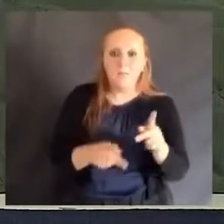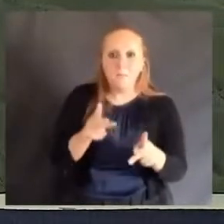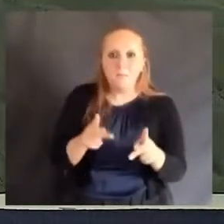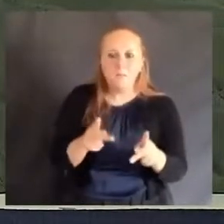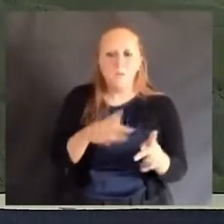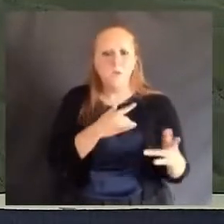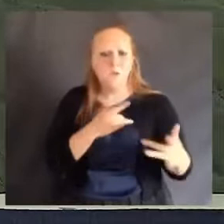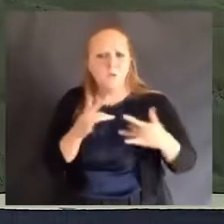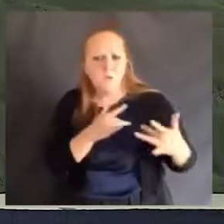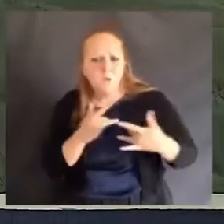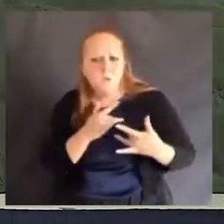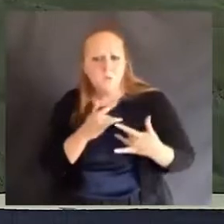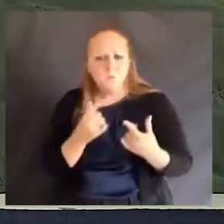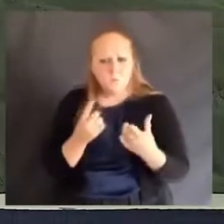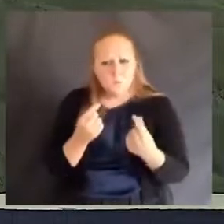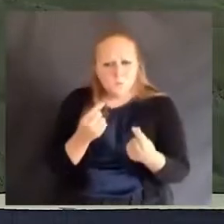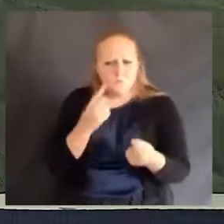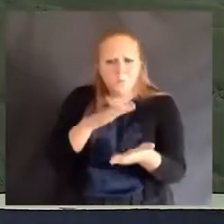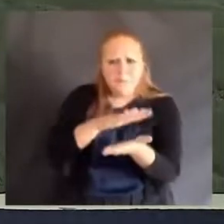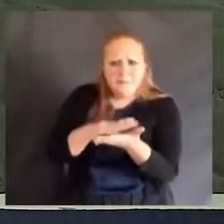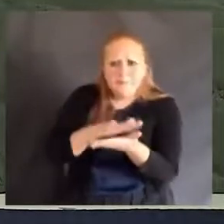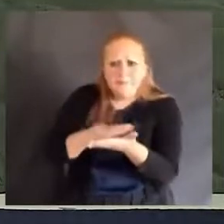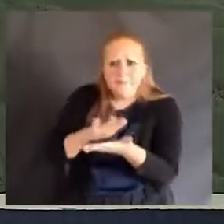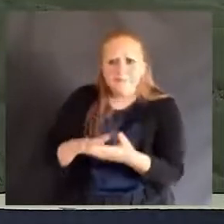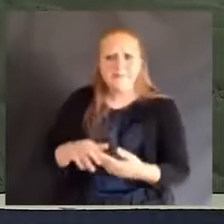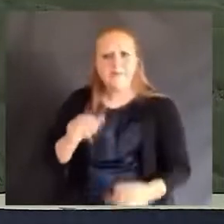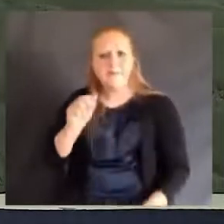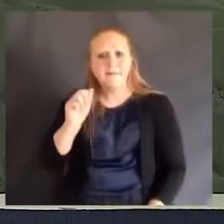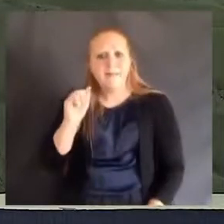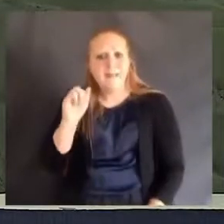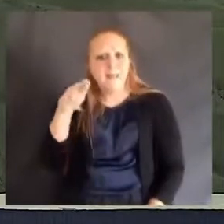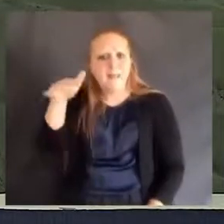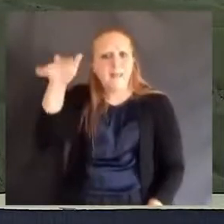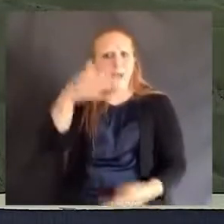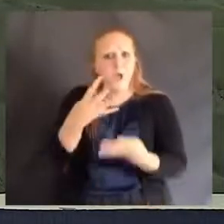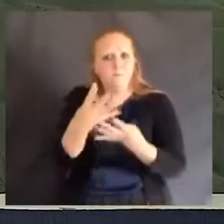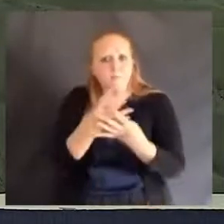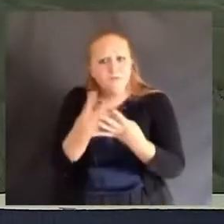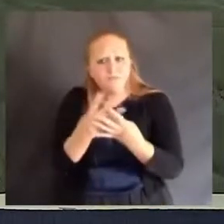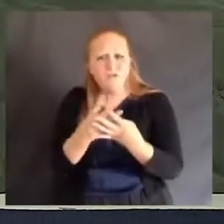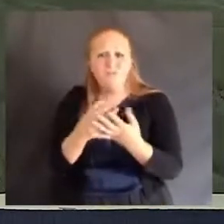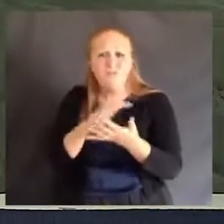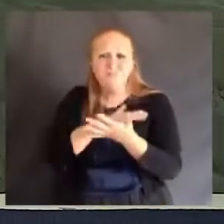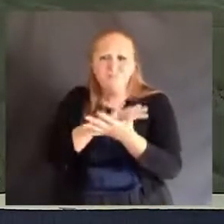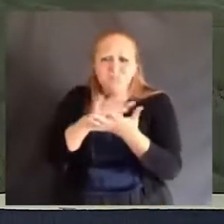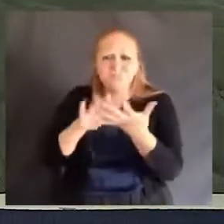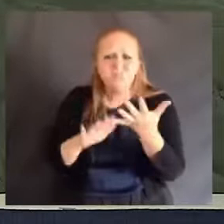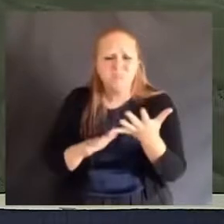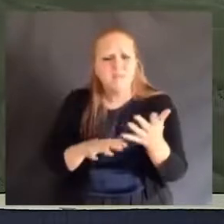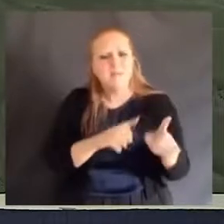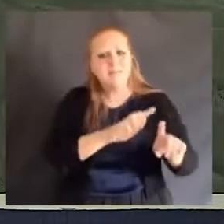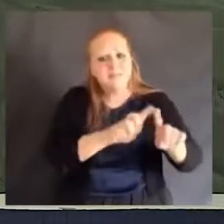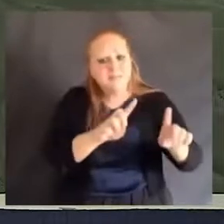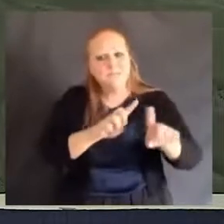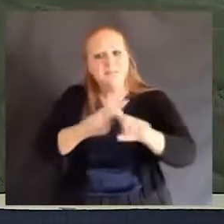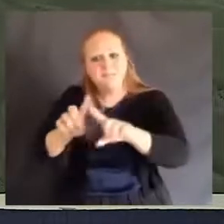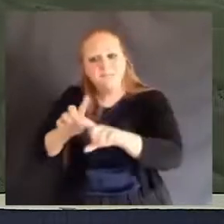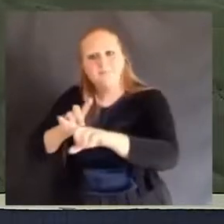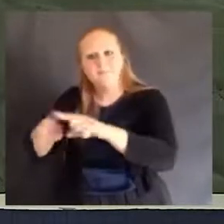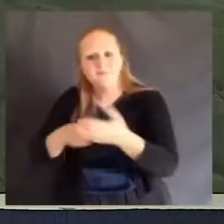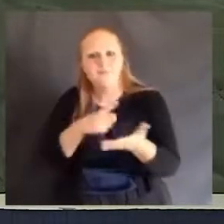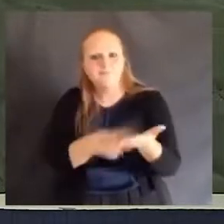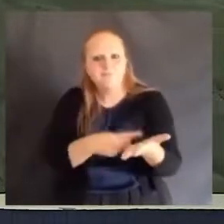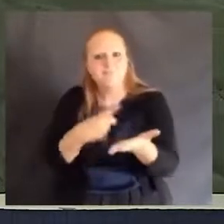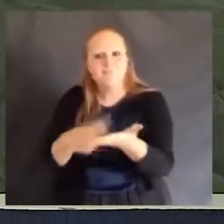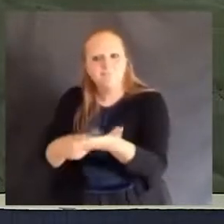questions about cleaning protocols, air filtration systems, etc. So that conversation is